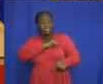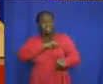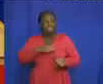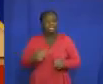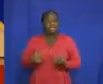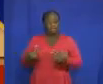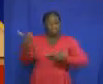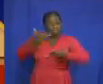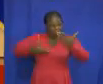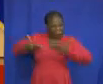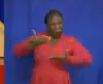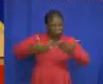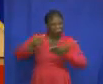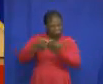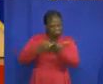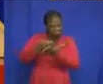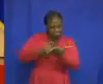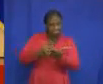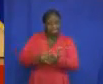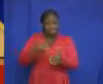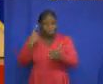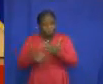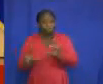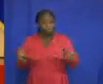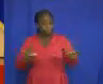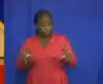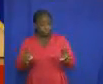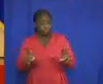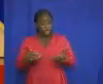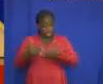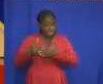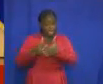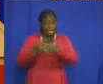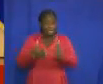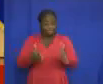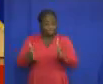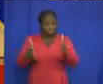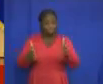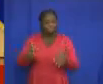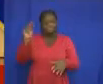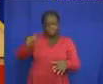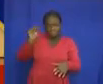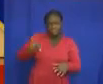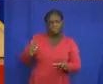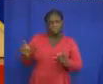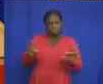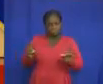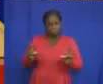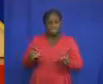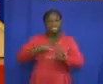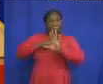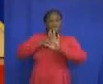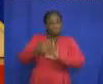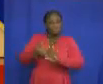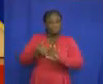and operators on a set of protocols and guidelines that need to be put in place and implemented